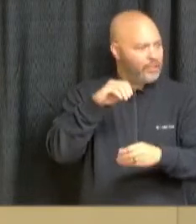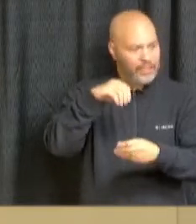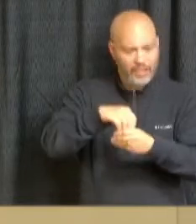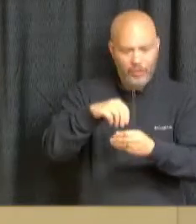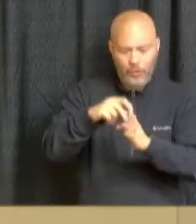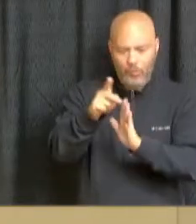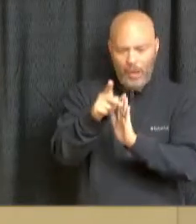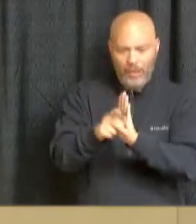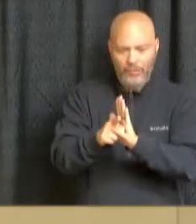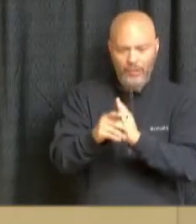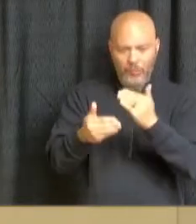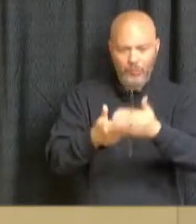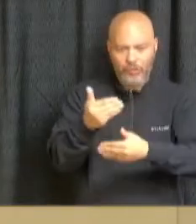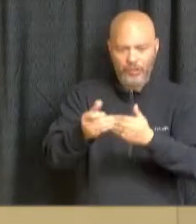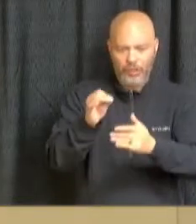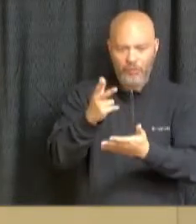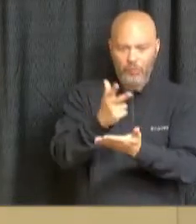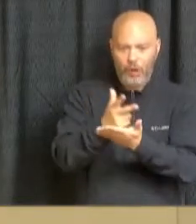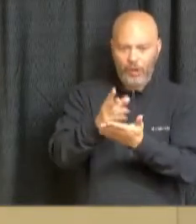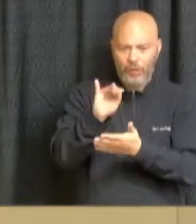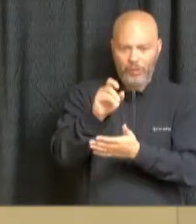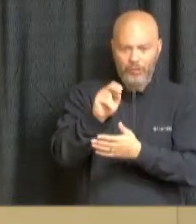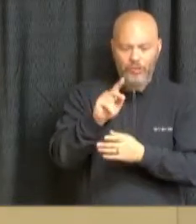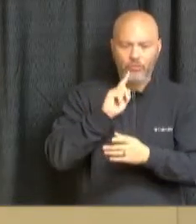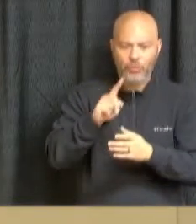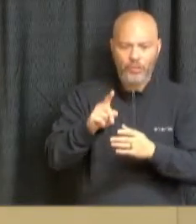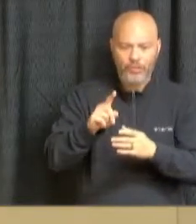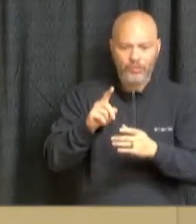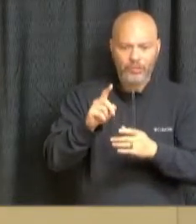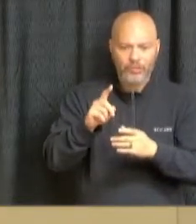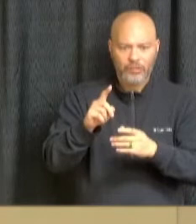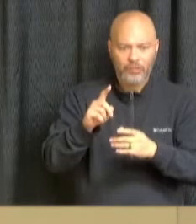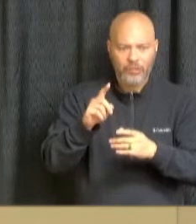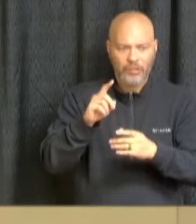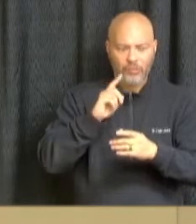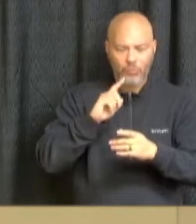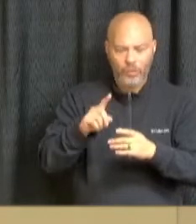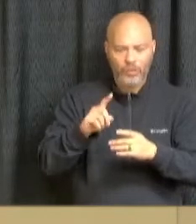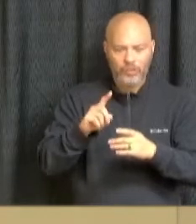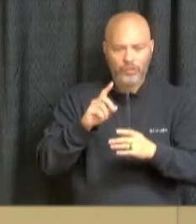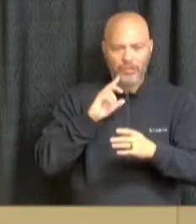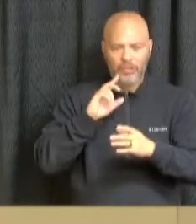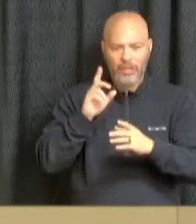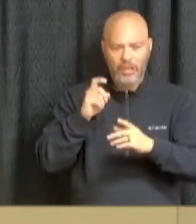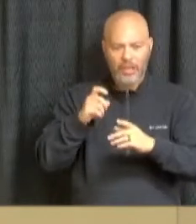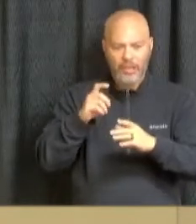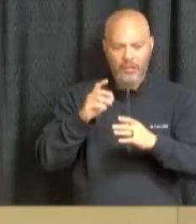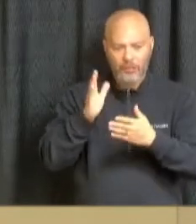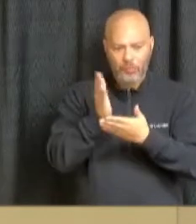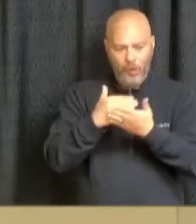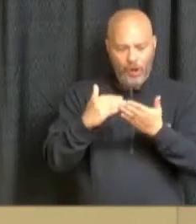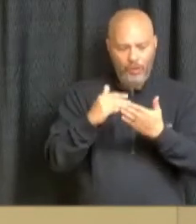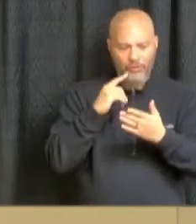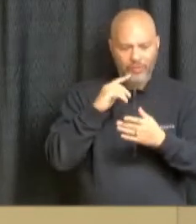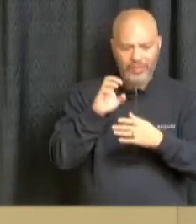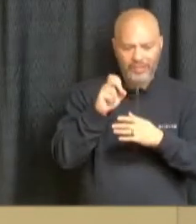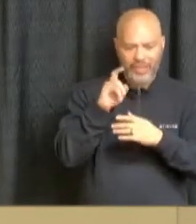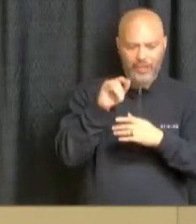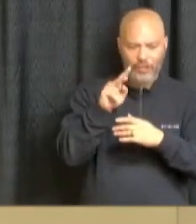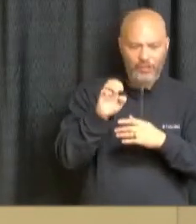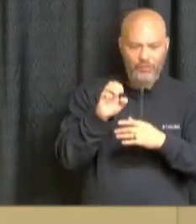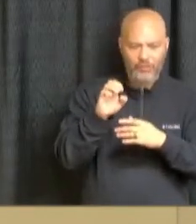and procedures of the Parking Commission, which is an apparatus of the executive branch of